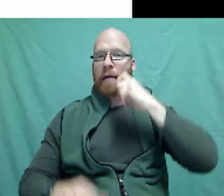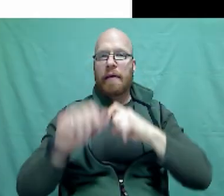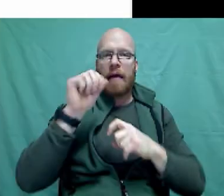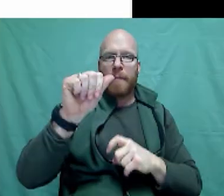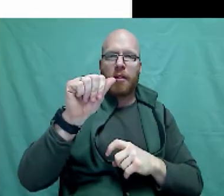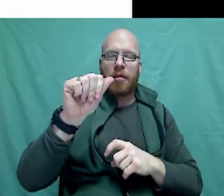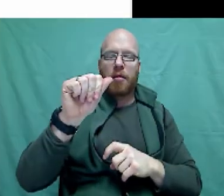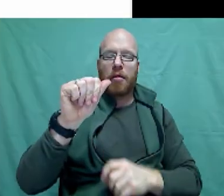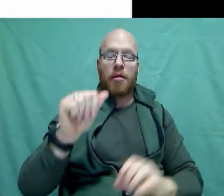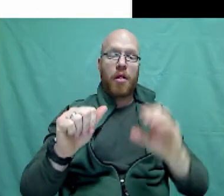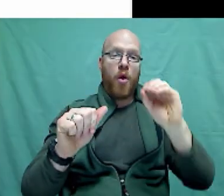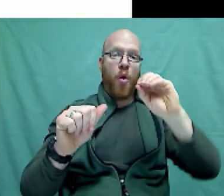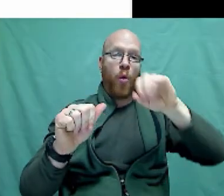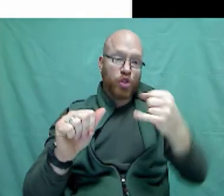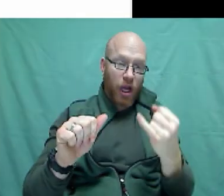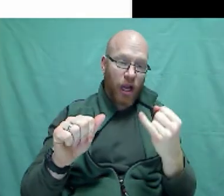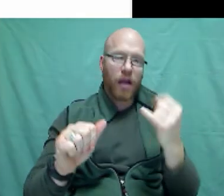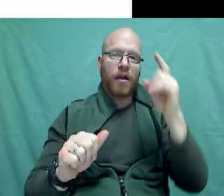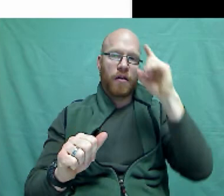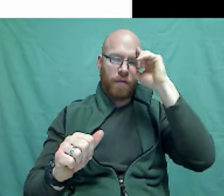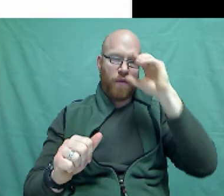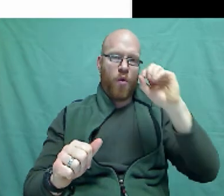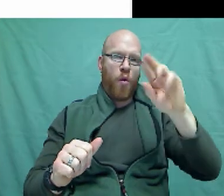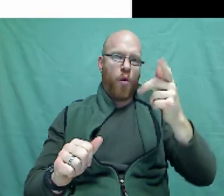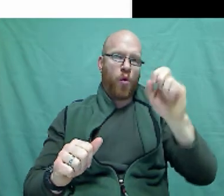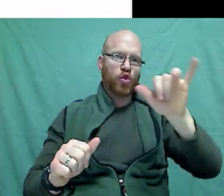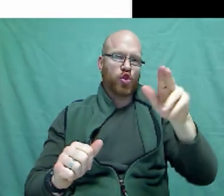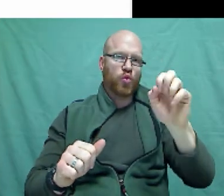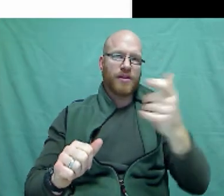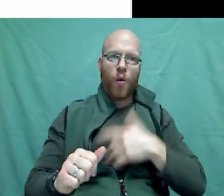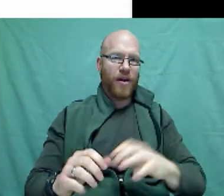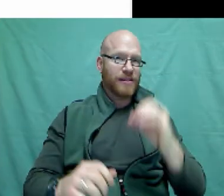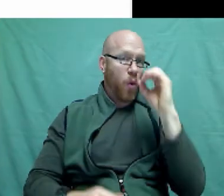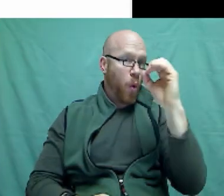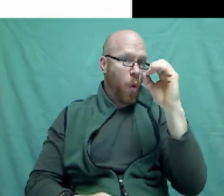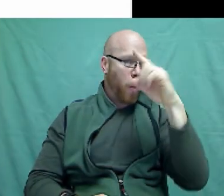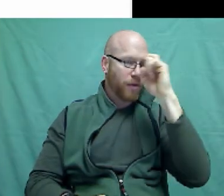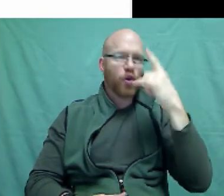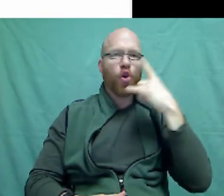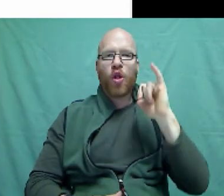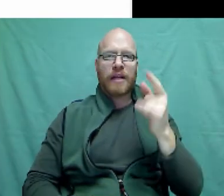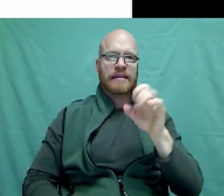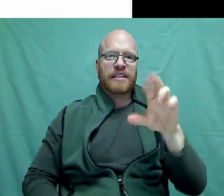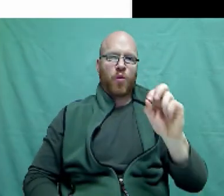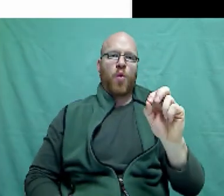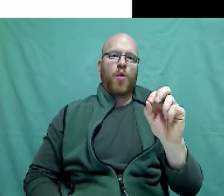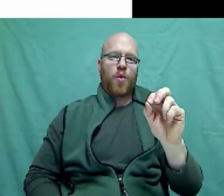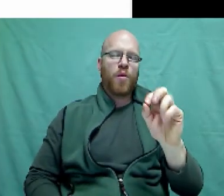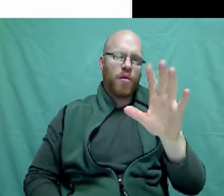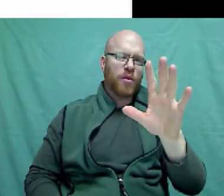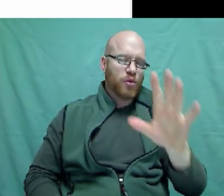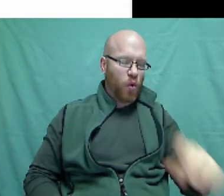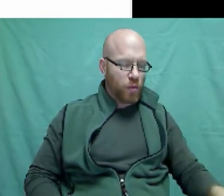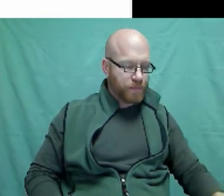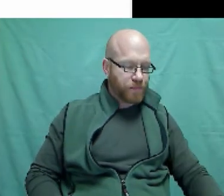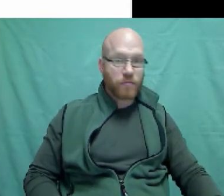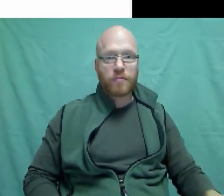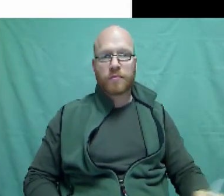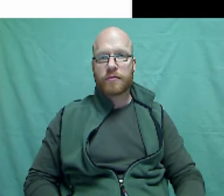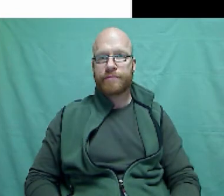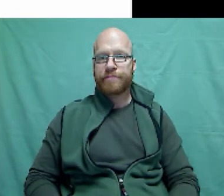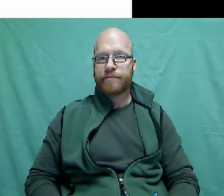use A for apple and OJ for orange juice. I don't want to use 0 because I don't want to use O. It looks like